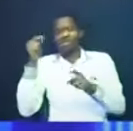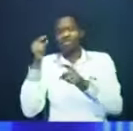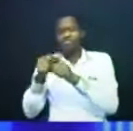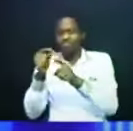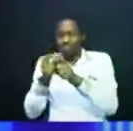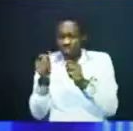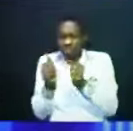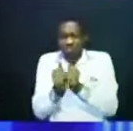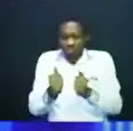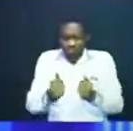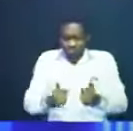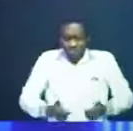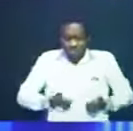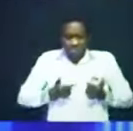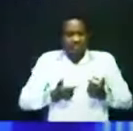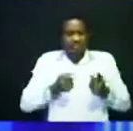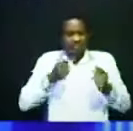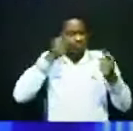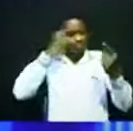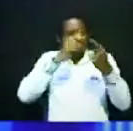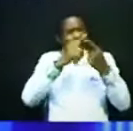than his word.